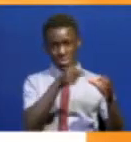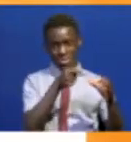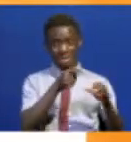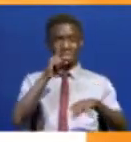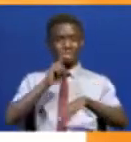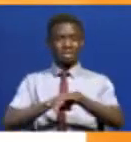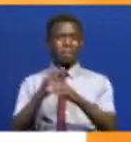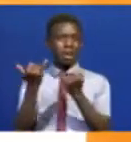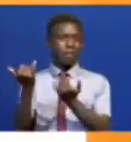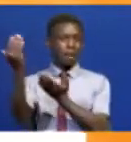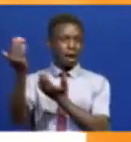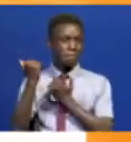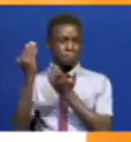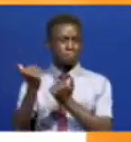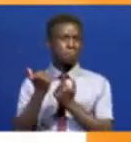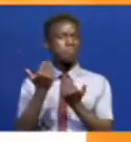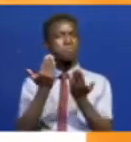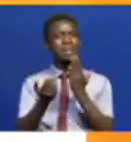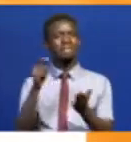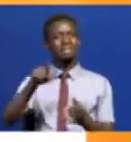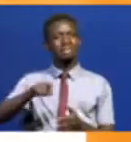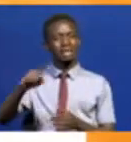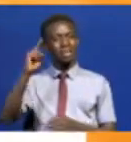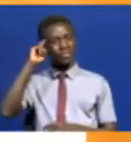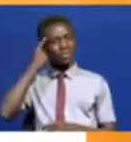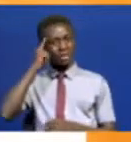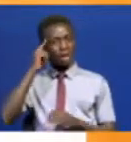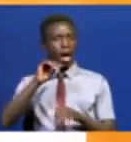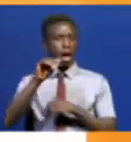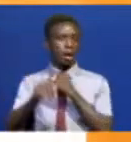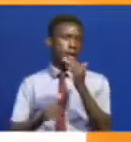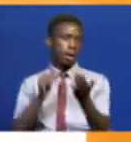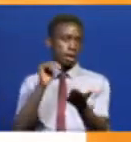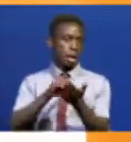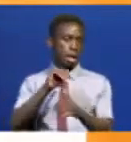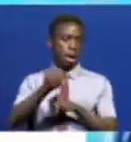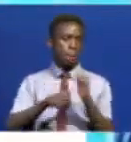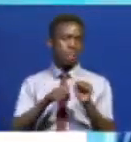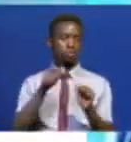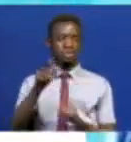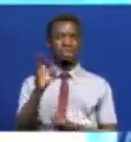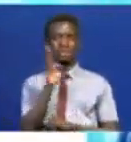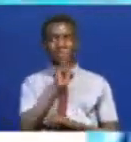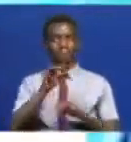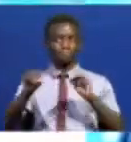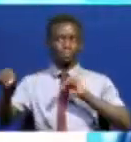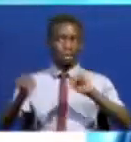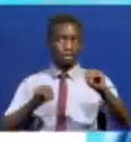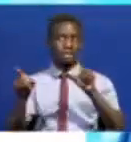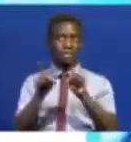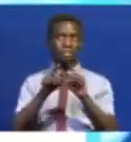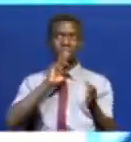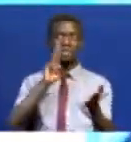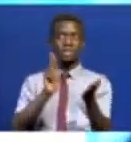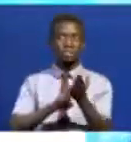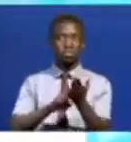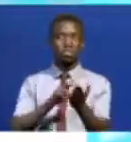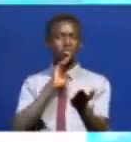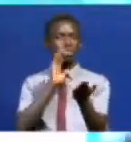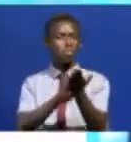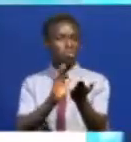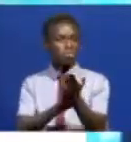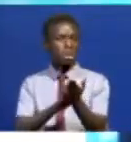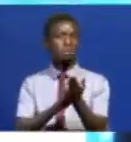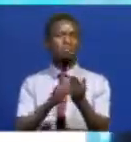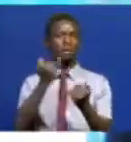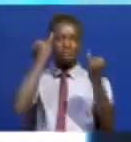come to rethink risk management? The report also recommended interventions that will help